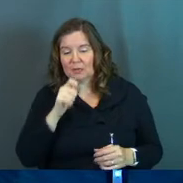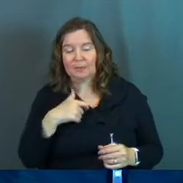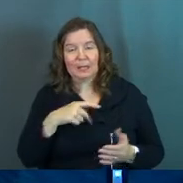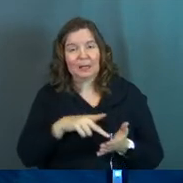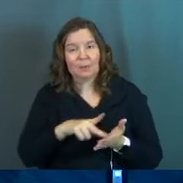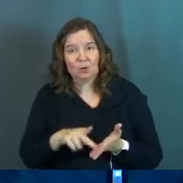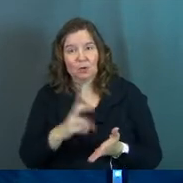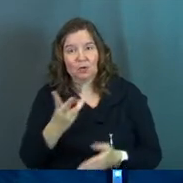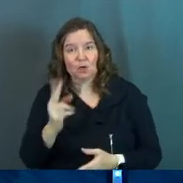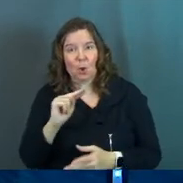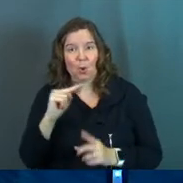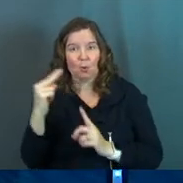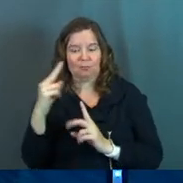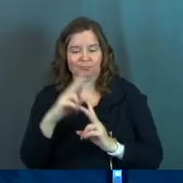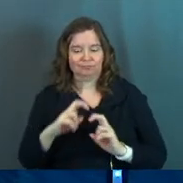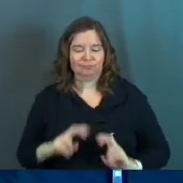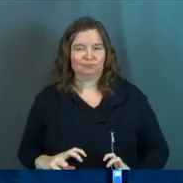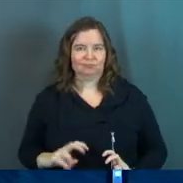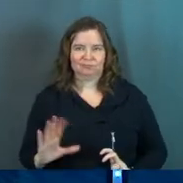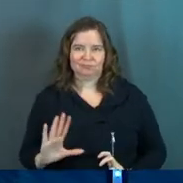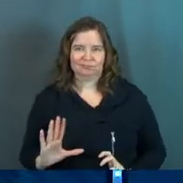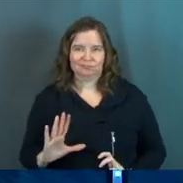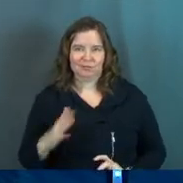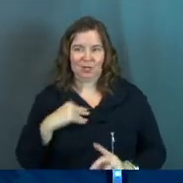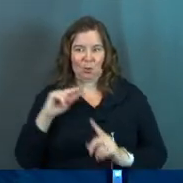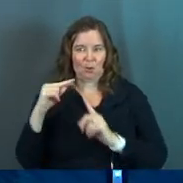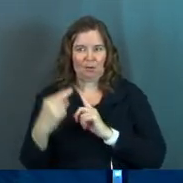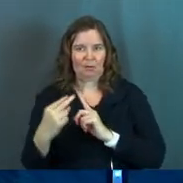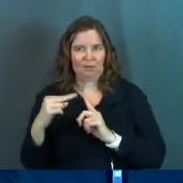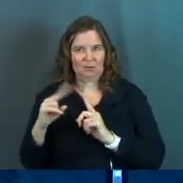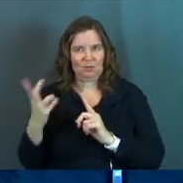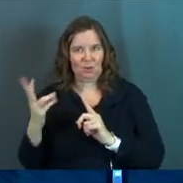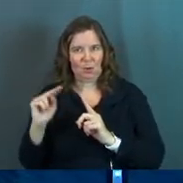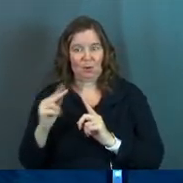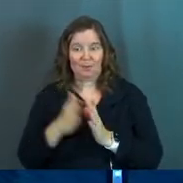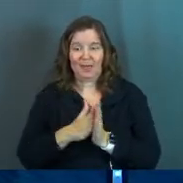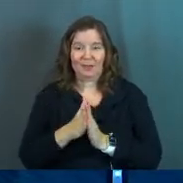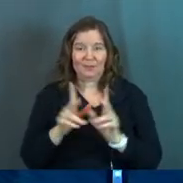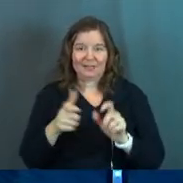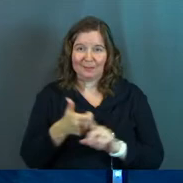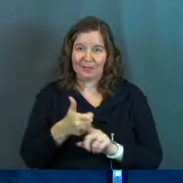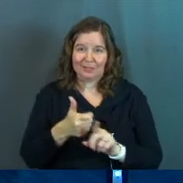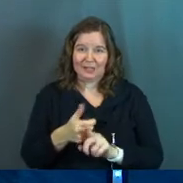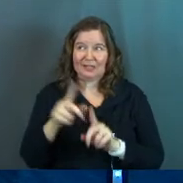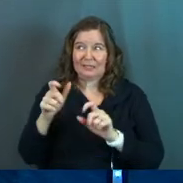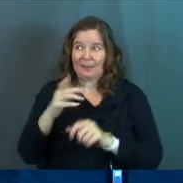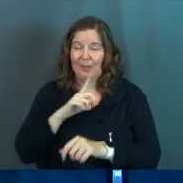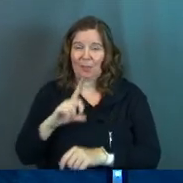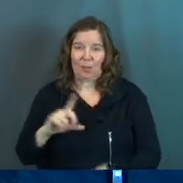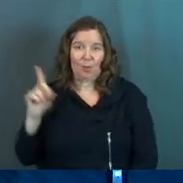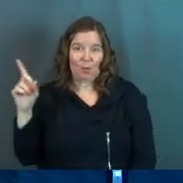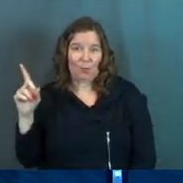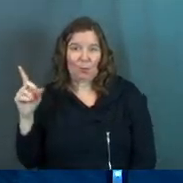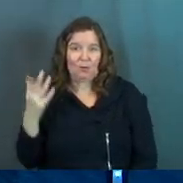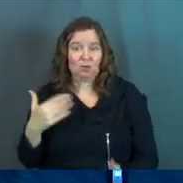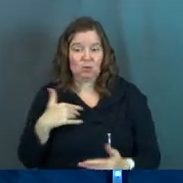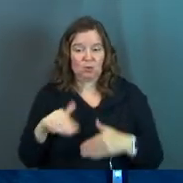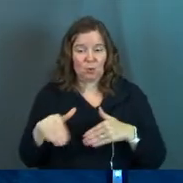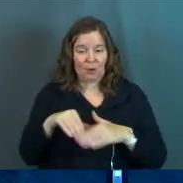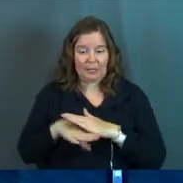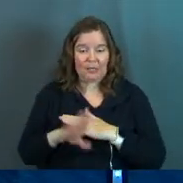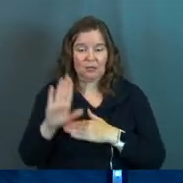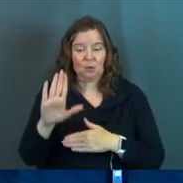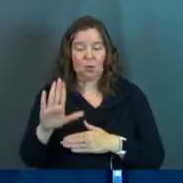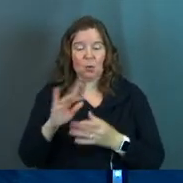be pure in your own eyes. Maybe motives shouldn't be tested by you. Maybe they should be tested by the Lord. Maybe you should walk